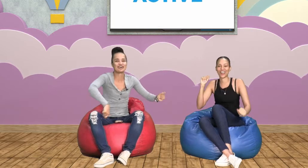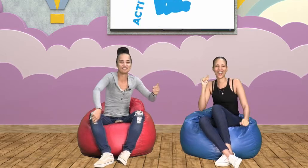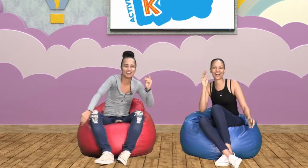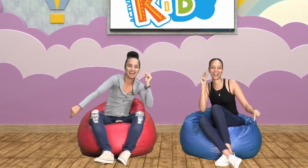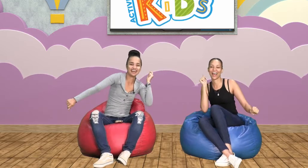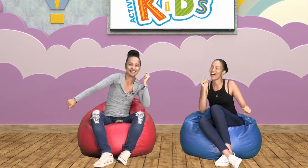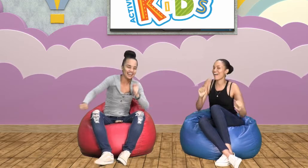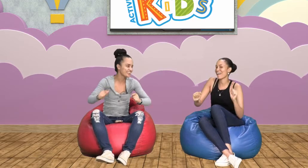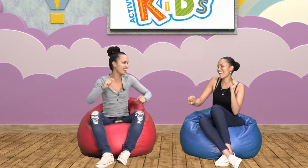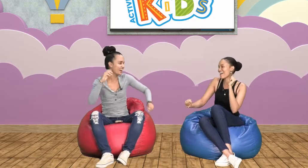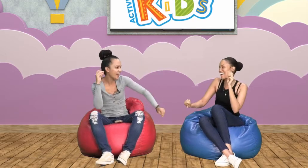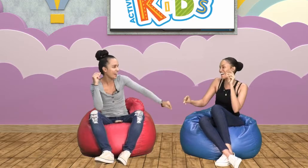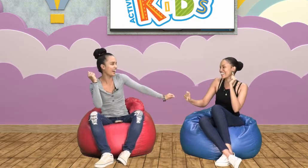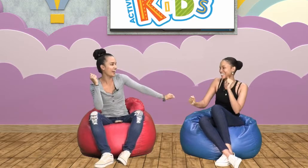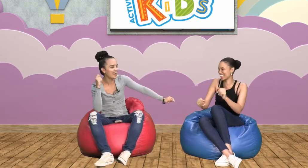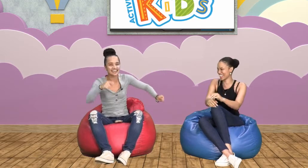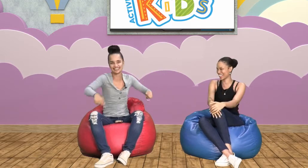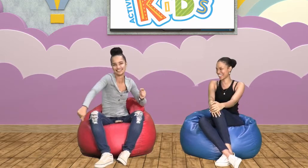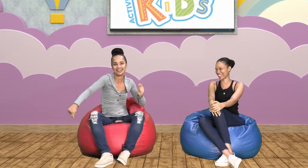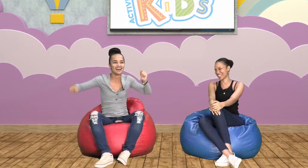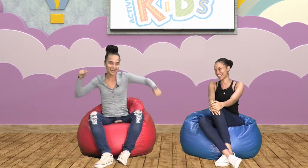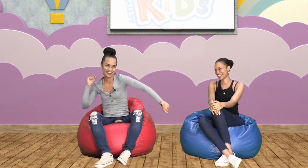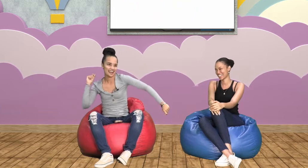Drink it with hot chocolate. Go, girlfriend. Yay.